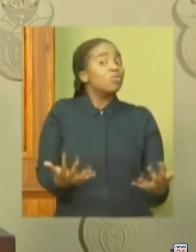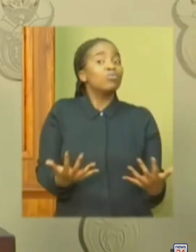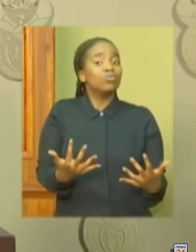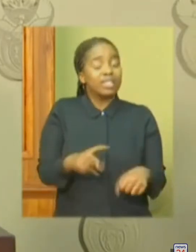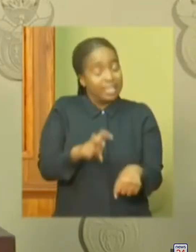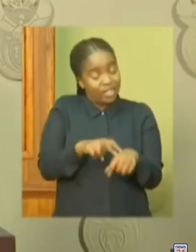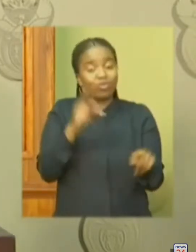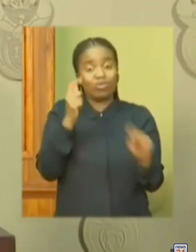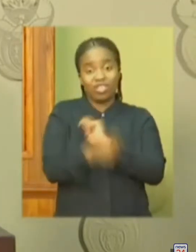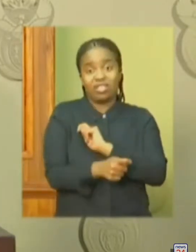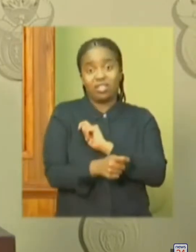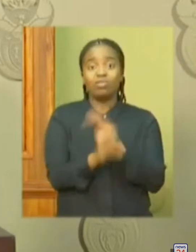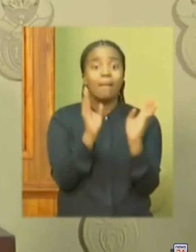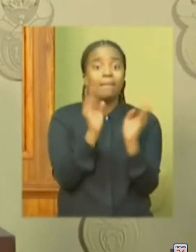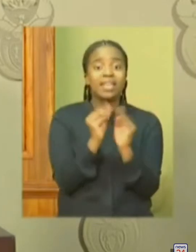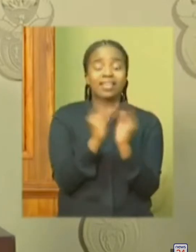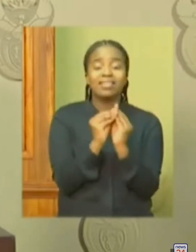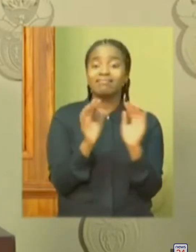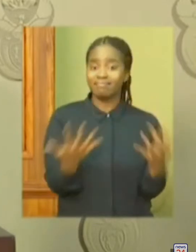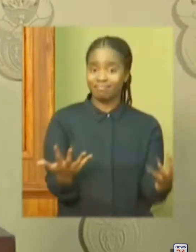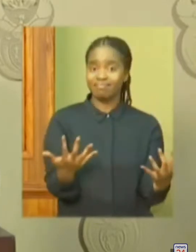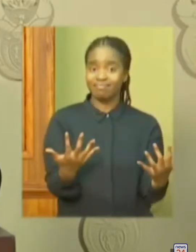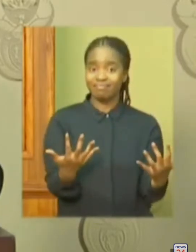and also of meetings.